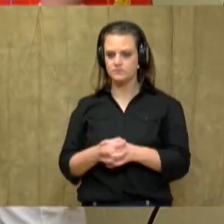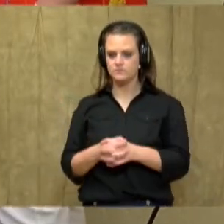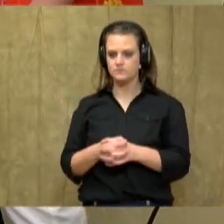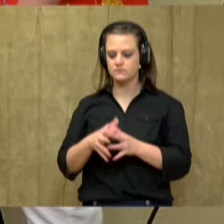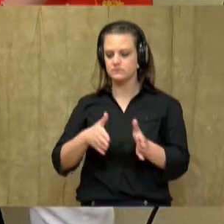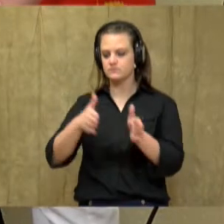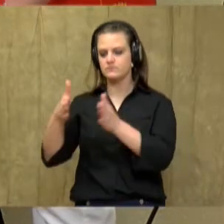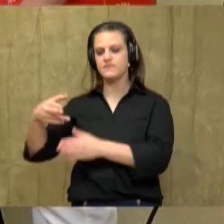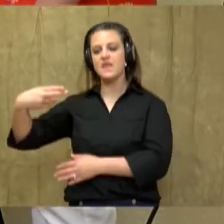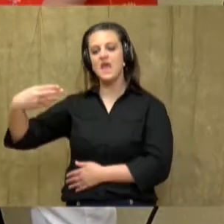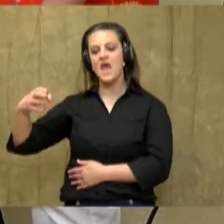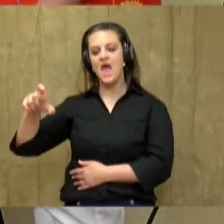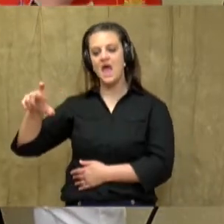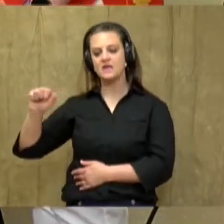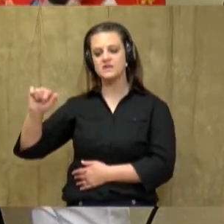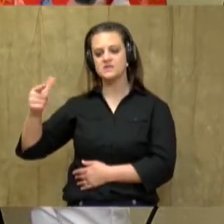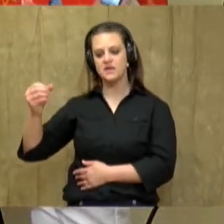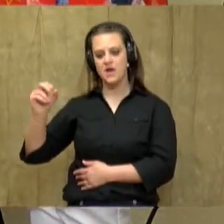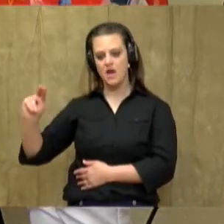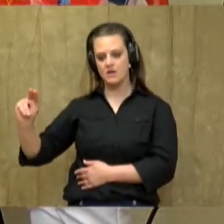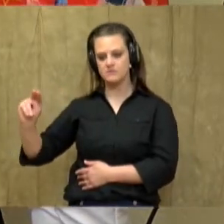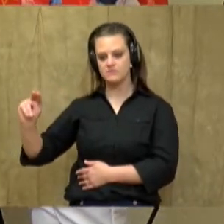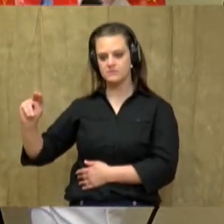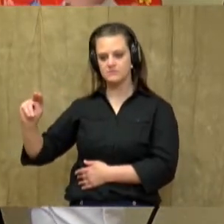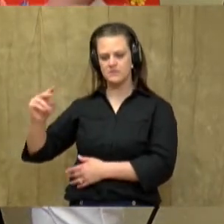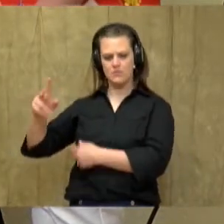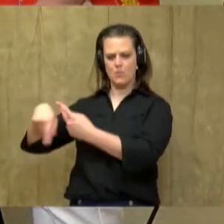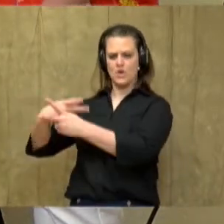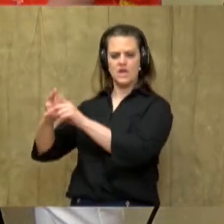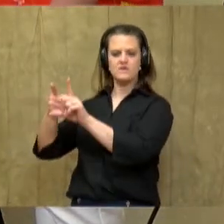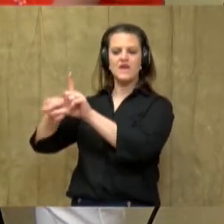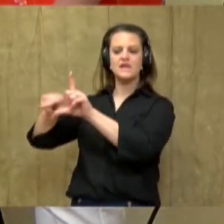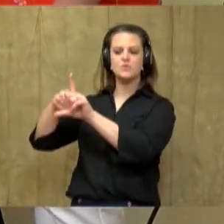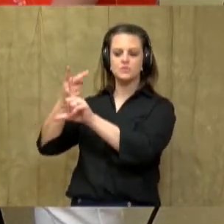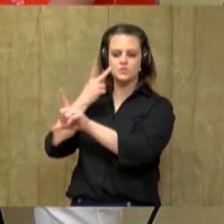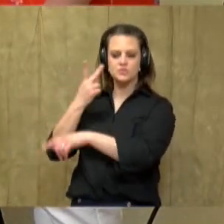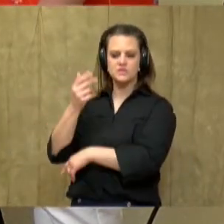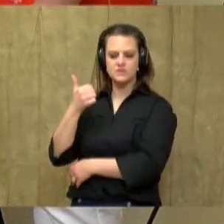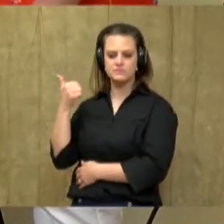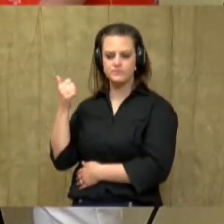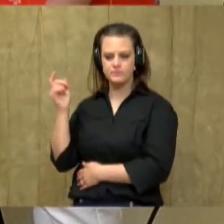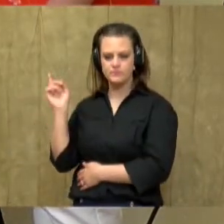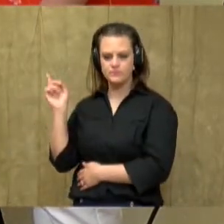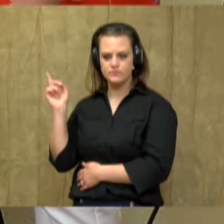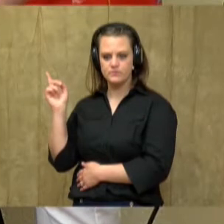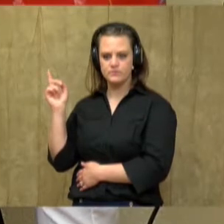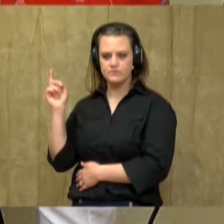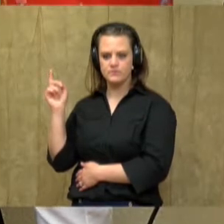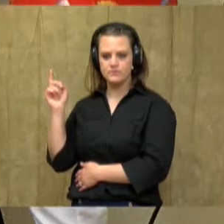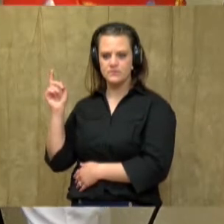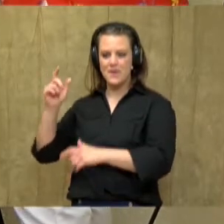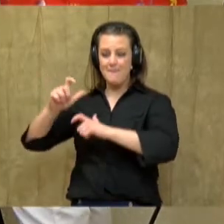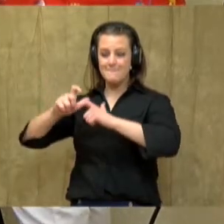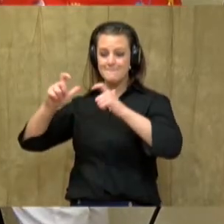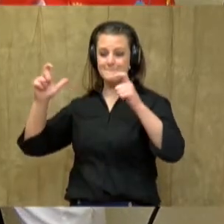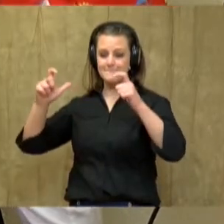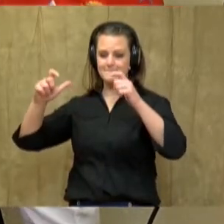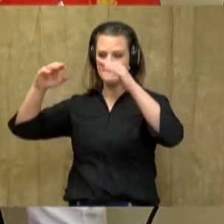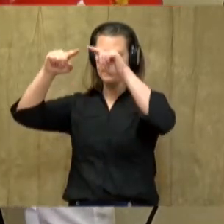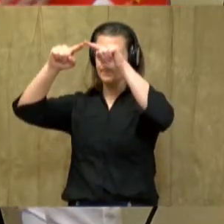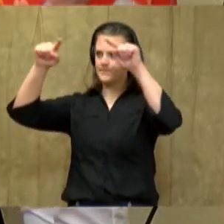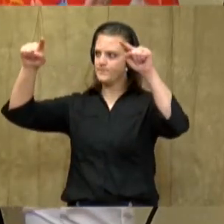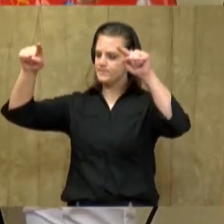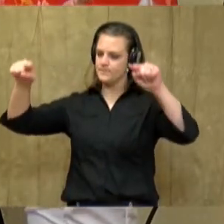the hexagon? What kind of angles are in that shape? Right here, it's great big,